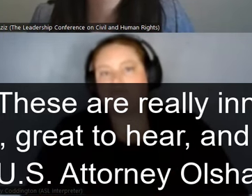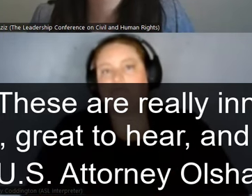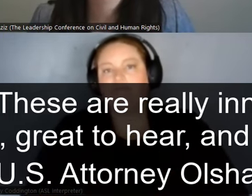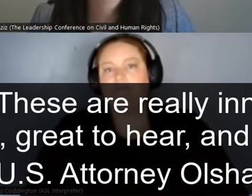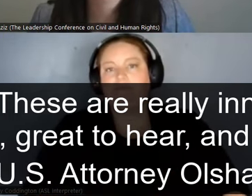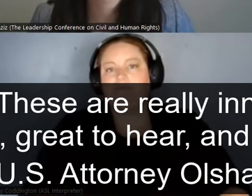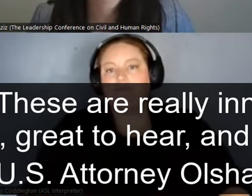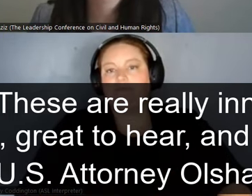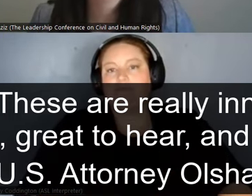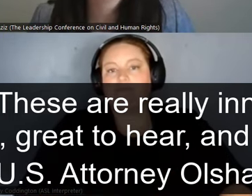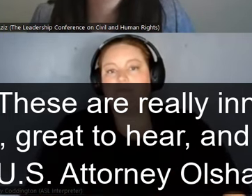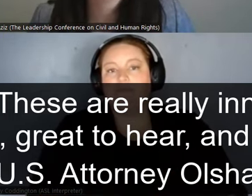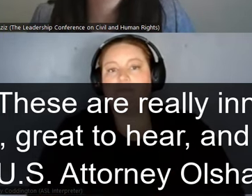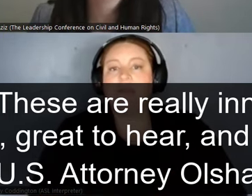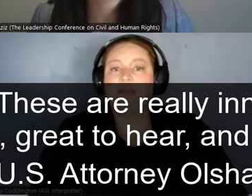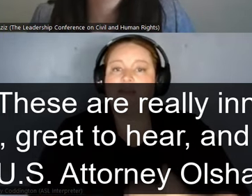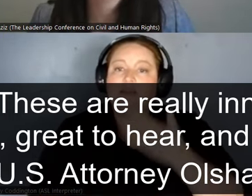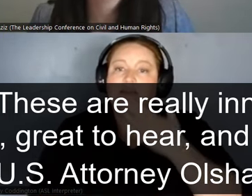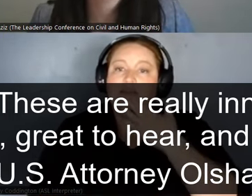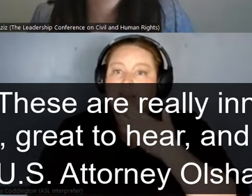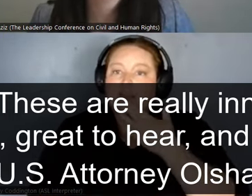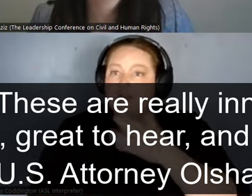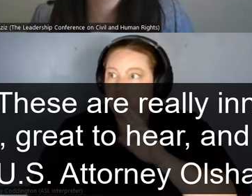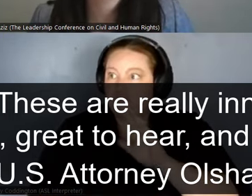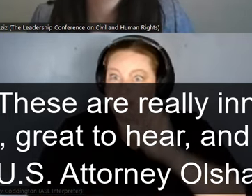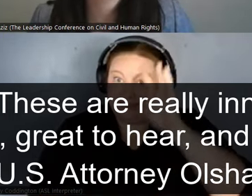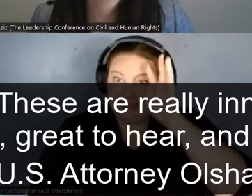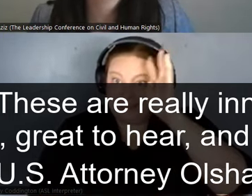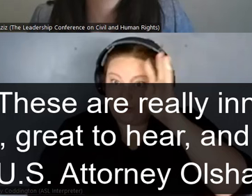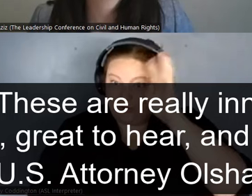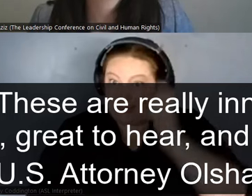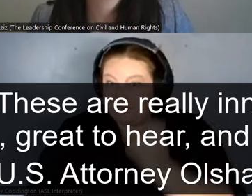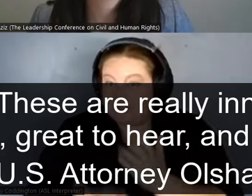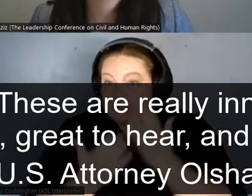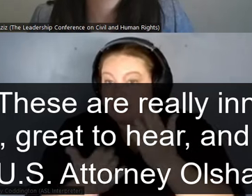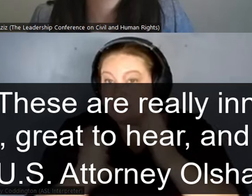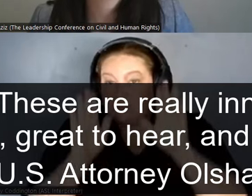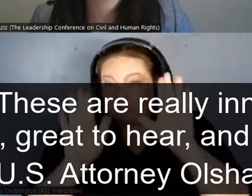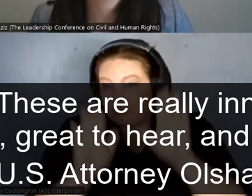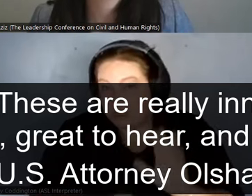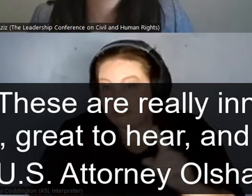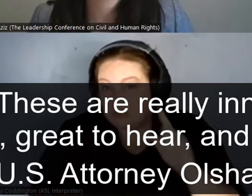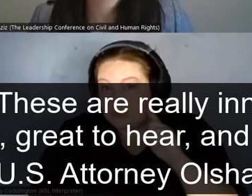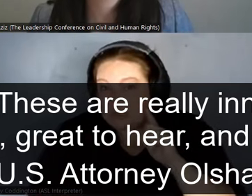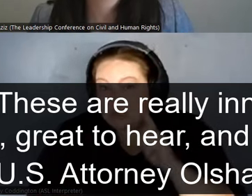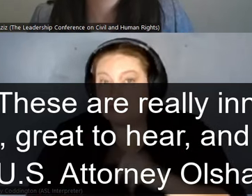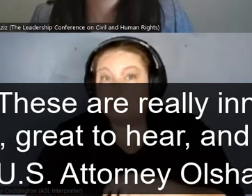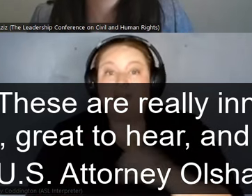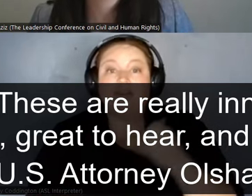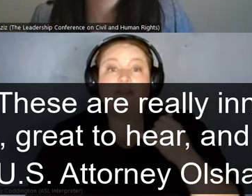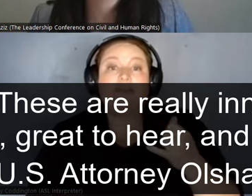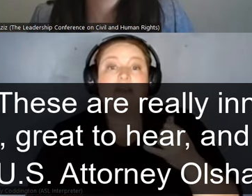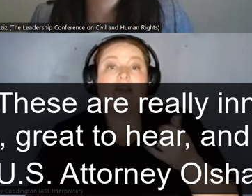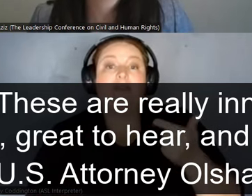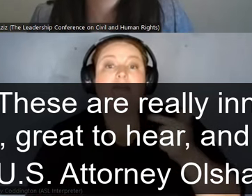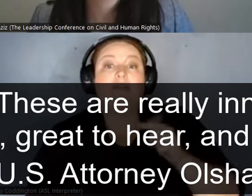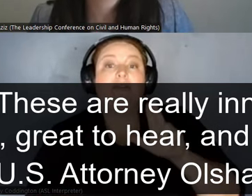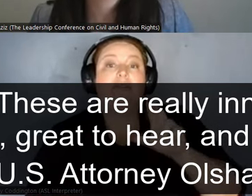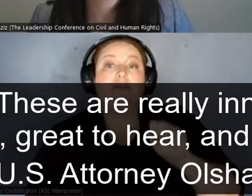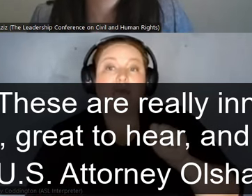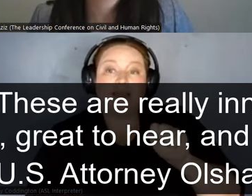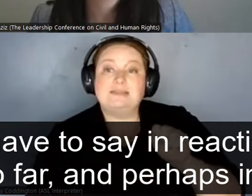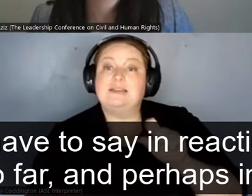Thank you. These are really innovative suggestions. Great to hear. And I'm going to turn now to U.S. Attorney